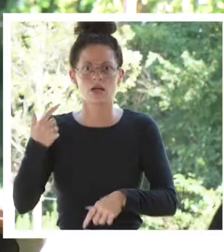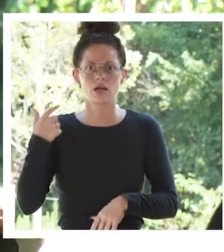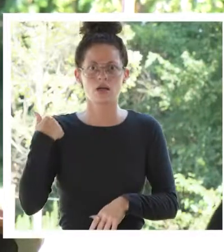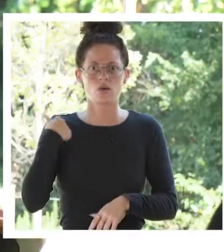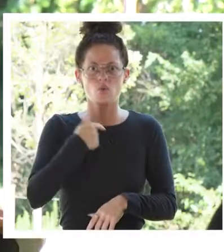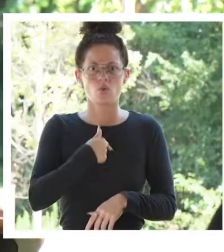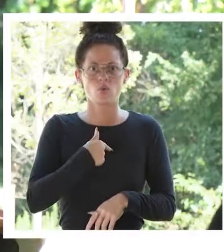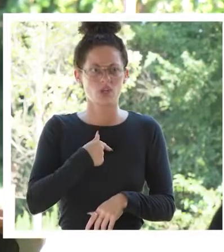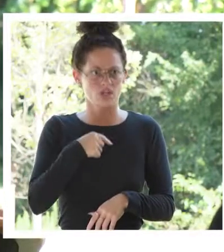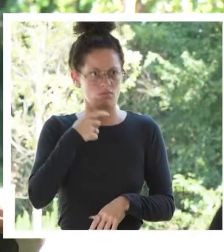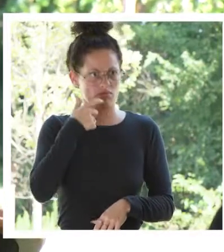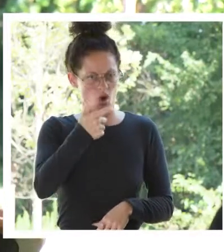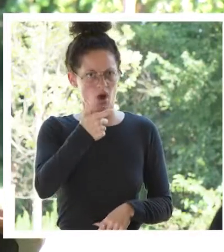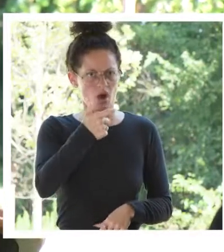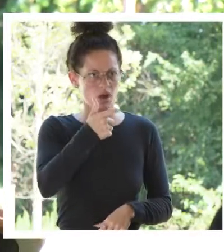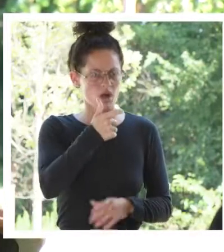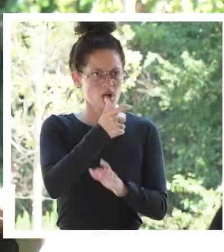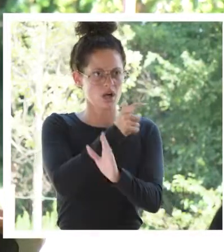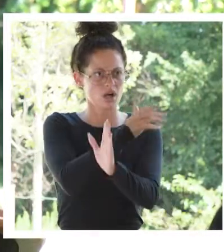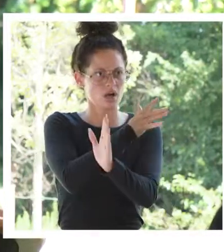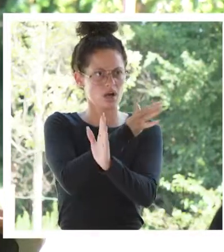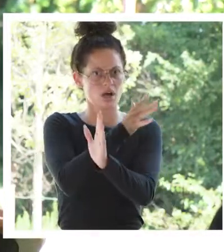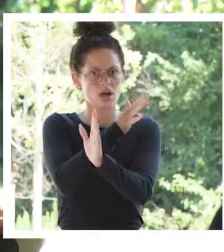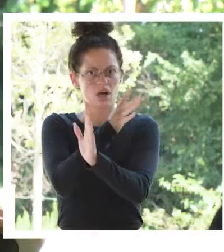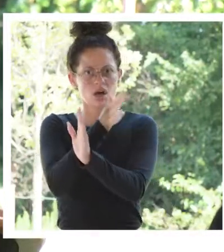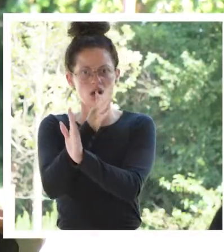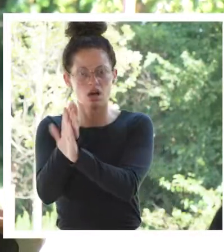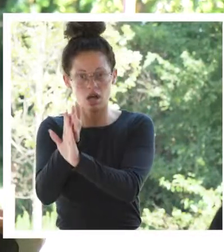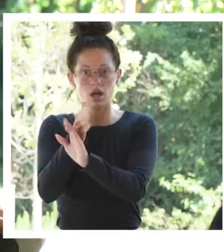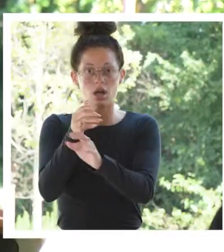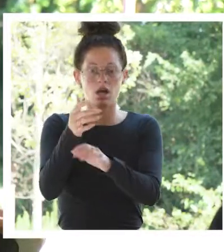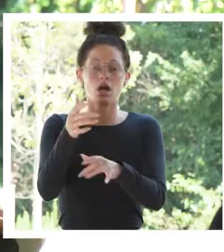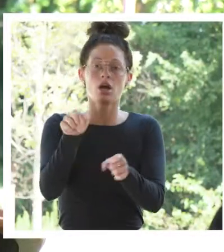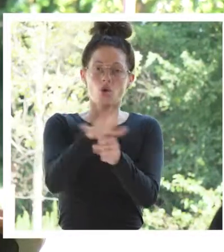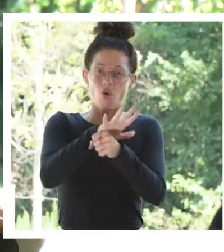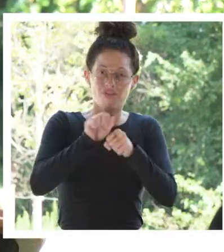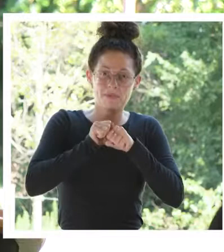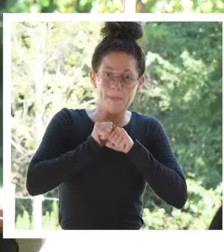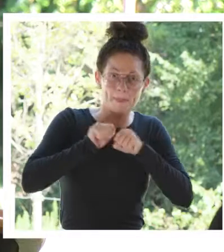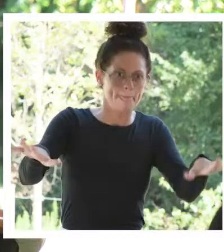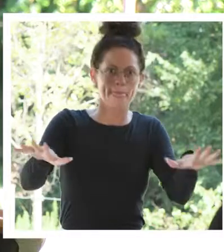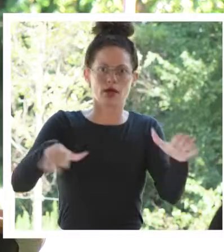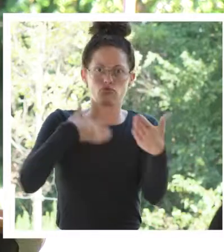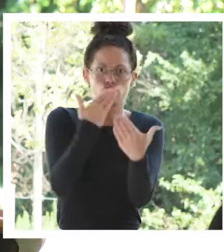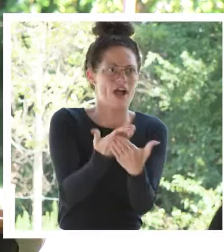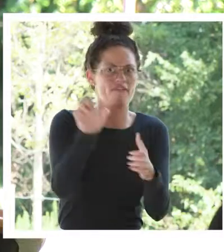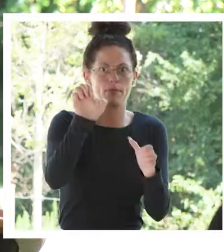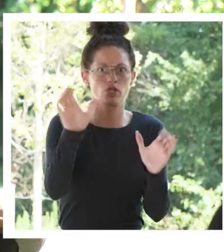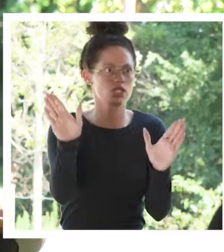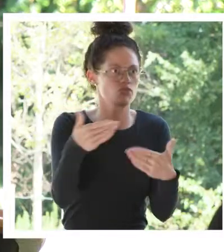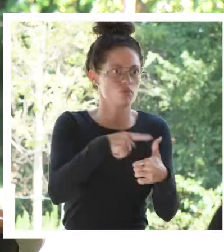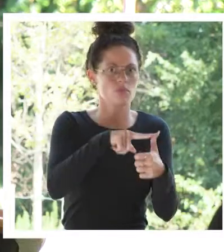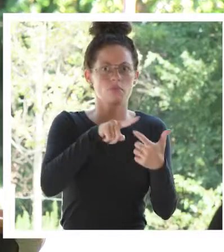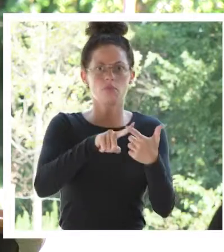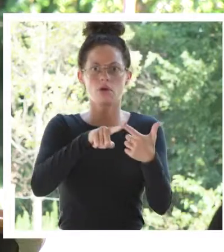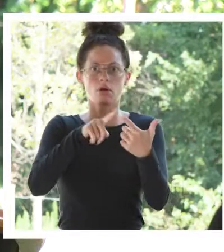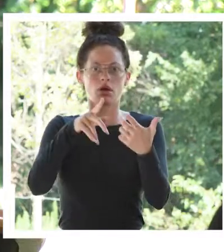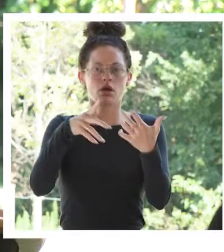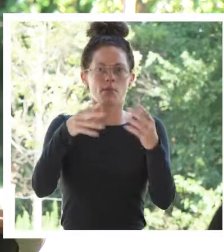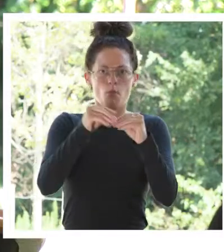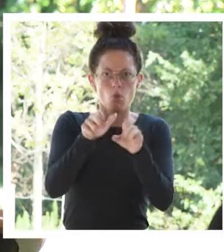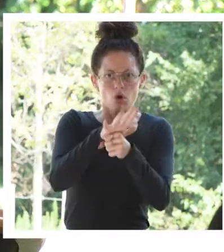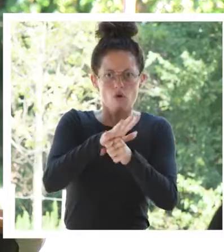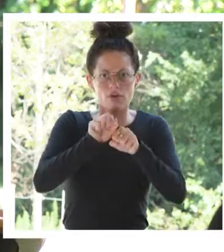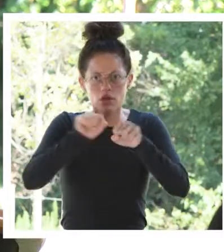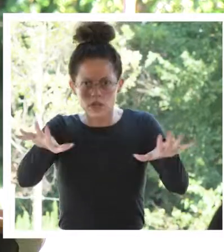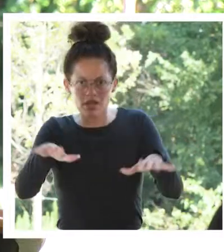this pandemic, you know, reached the front doors of the emergency department, out into our medical practices and clinics, not